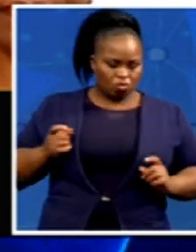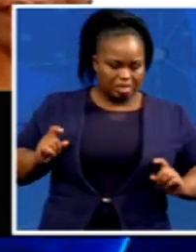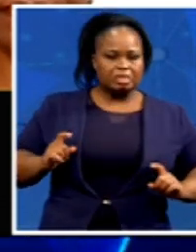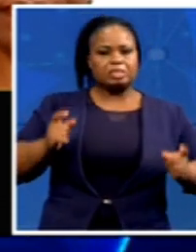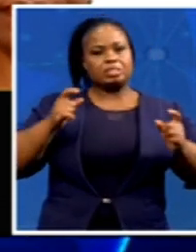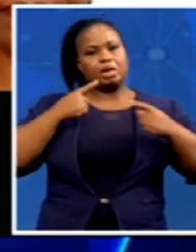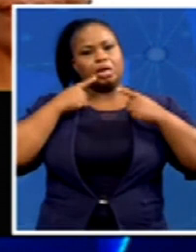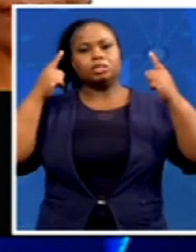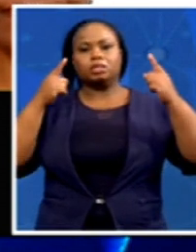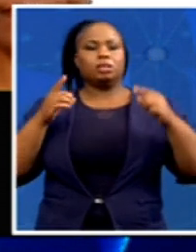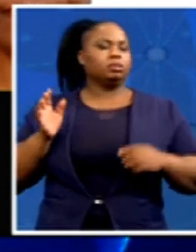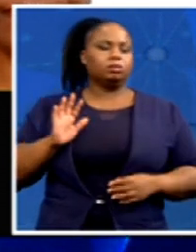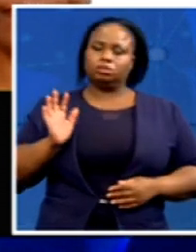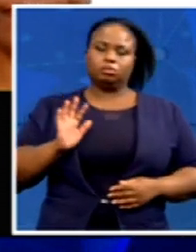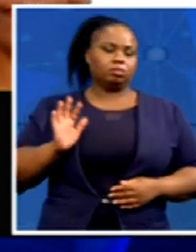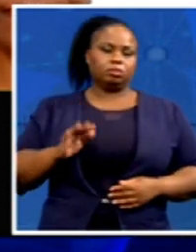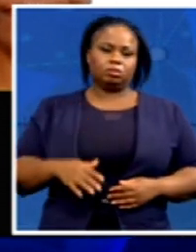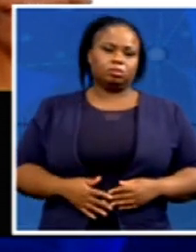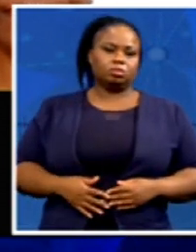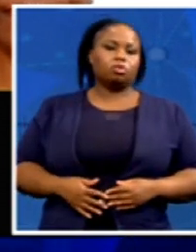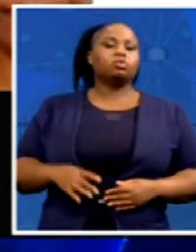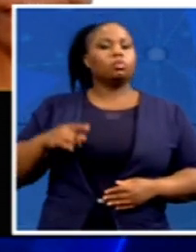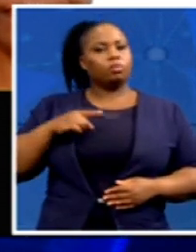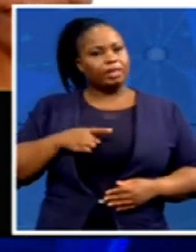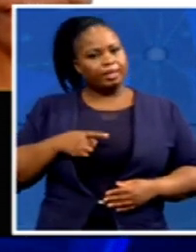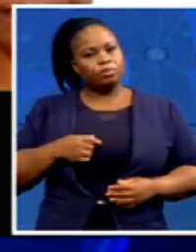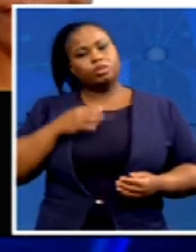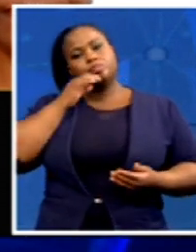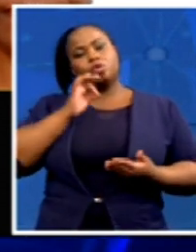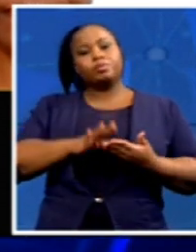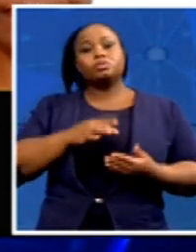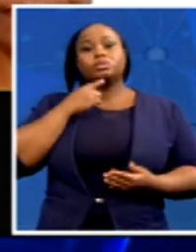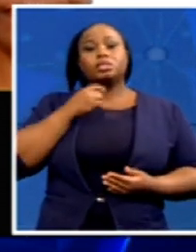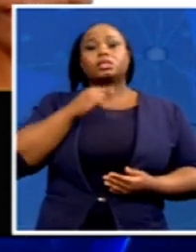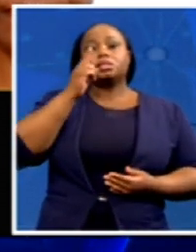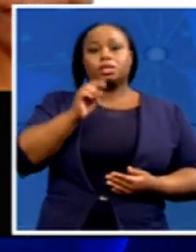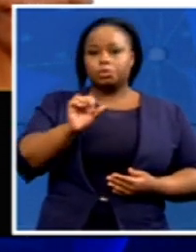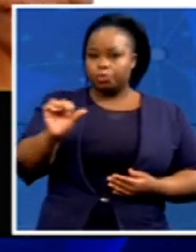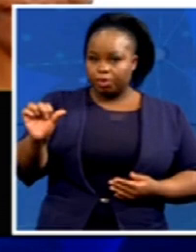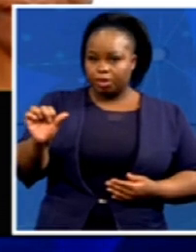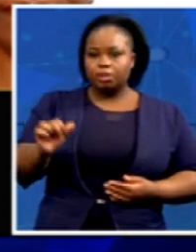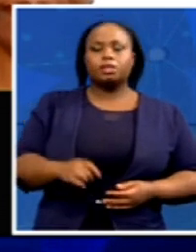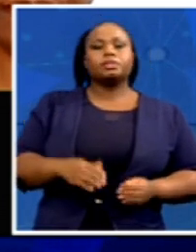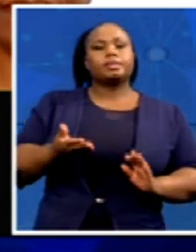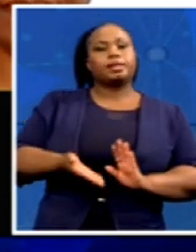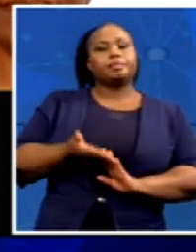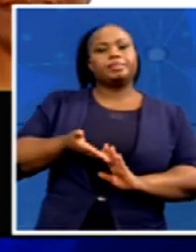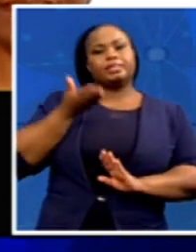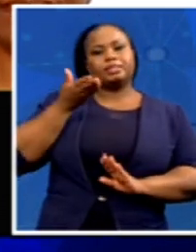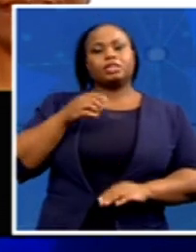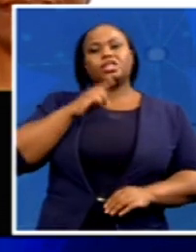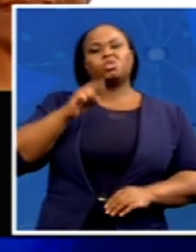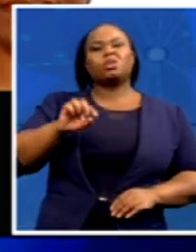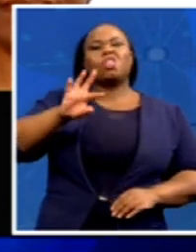complete. We promise you that by next Thursday, next Thursday, you get a full picture of this. This